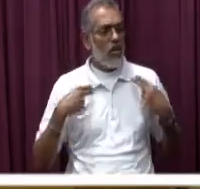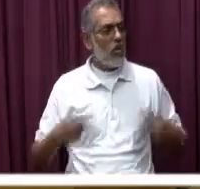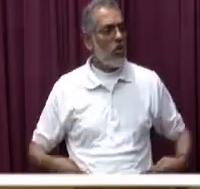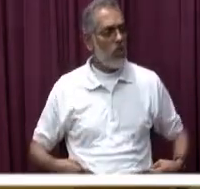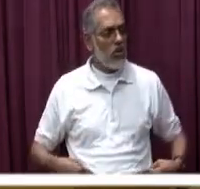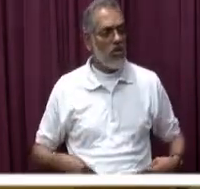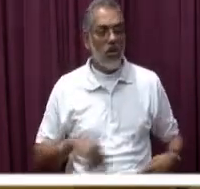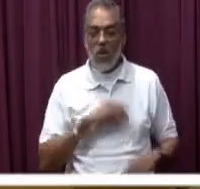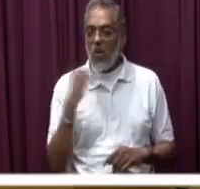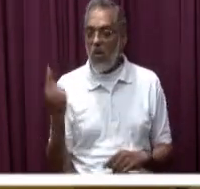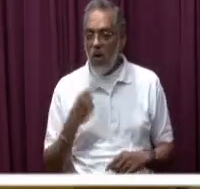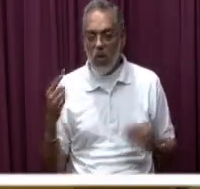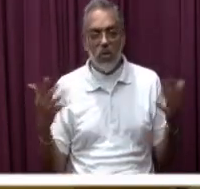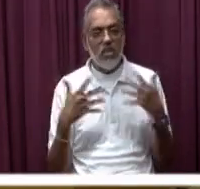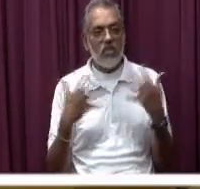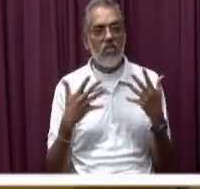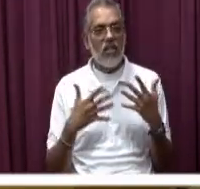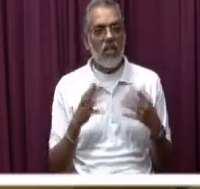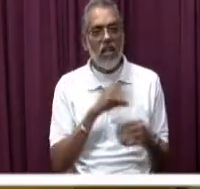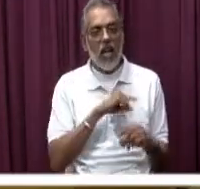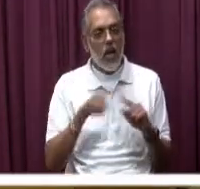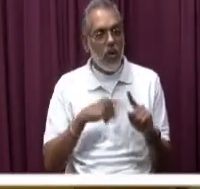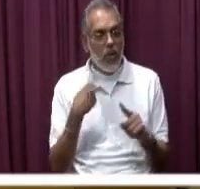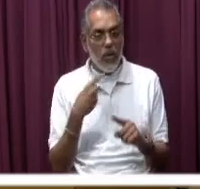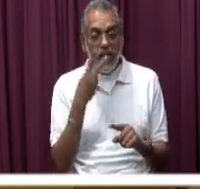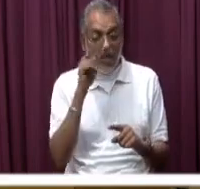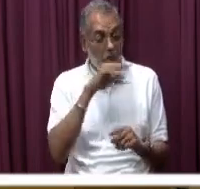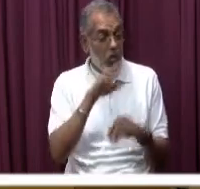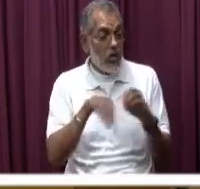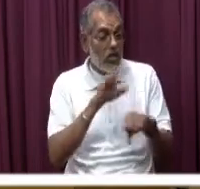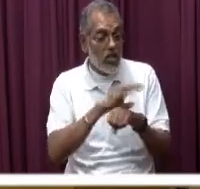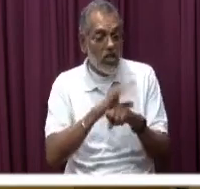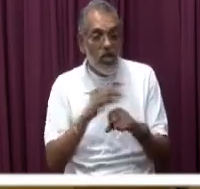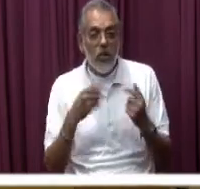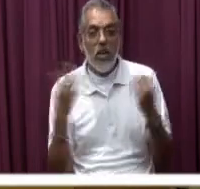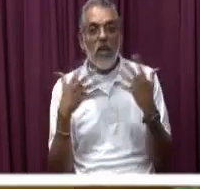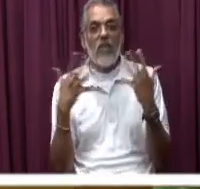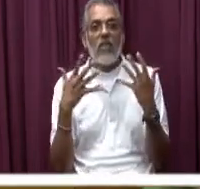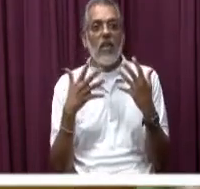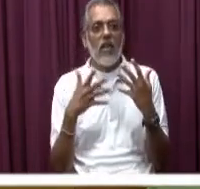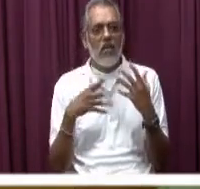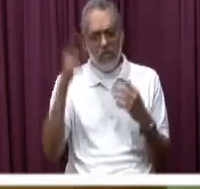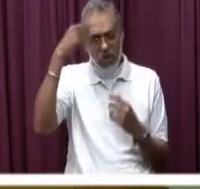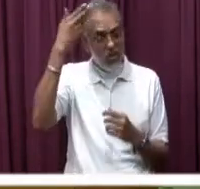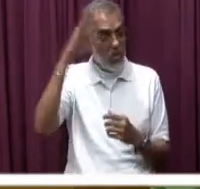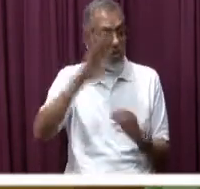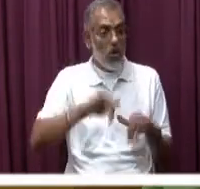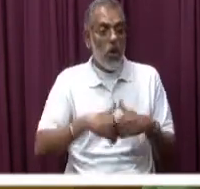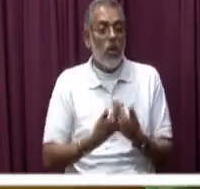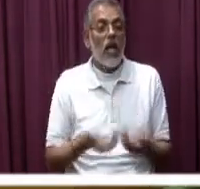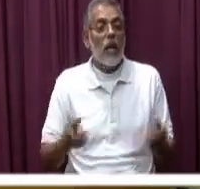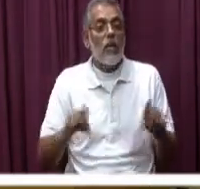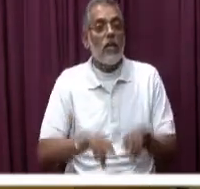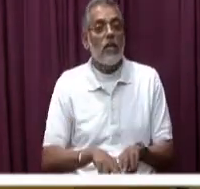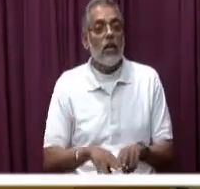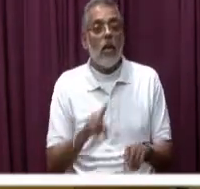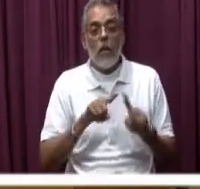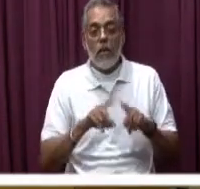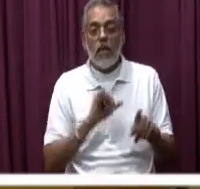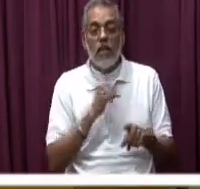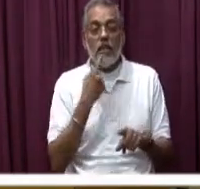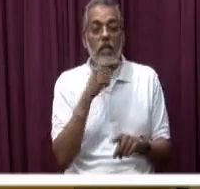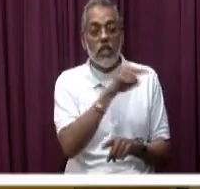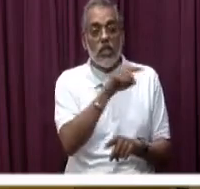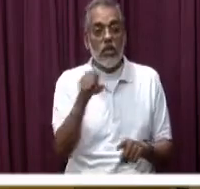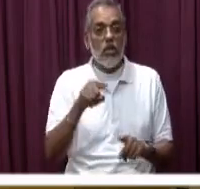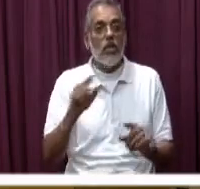the domestic church, it puts us into fear. Because we can't see how that could happen. But I am saying to you